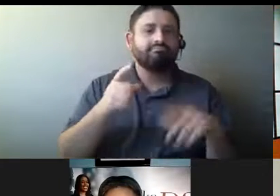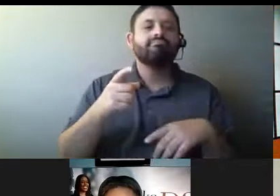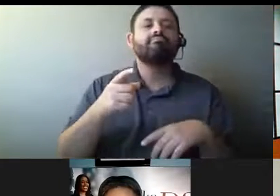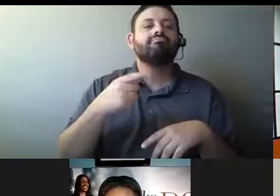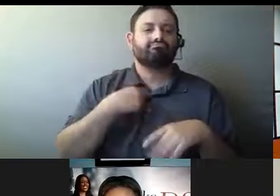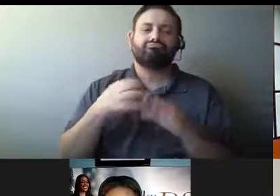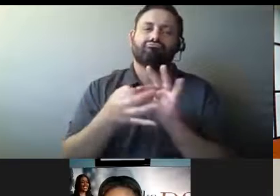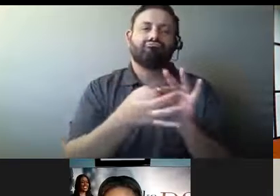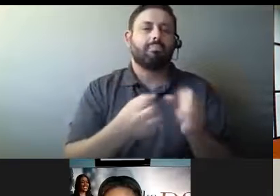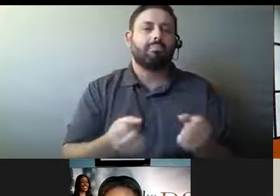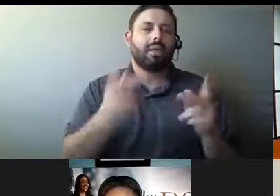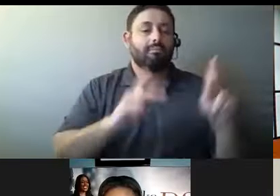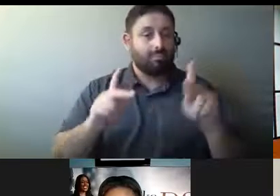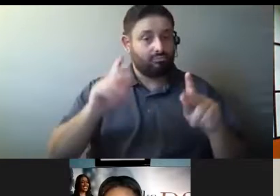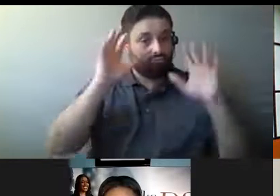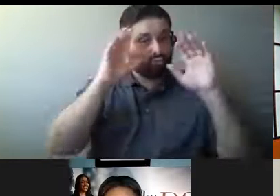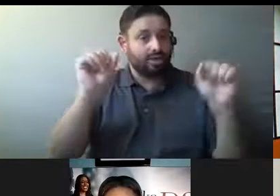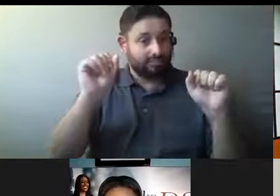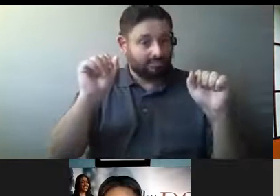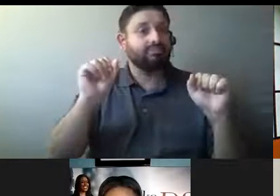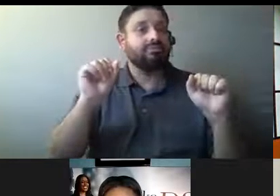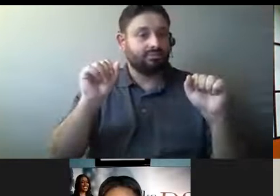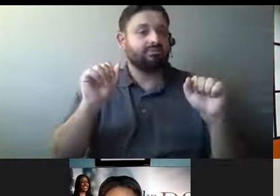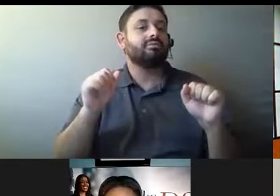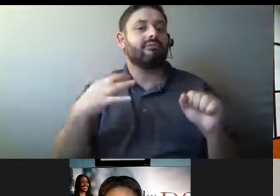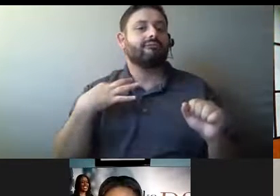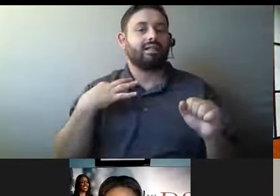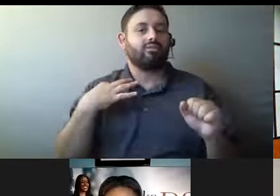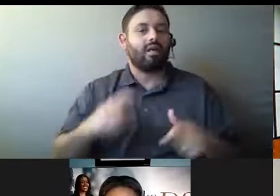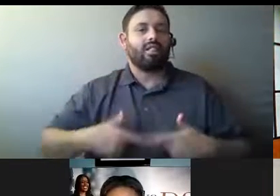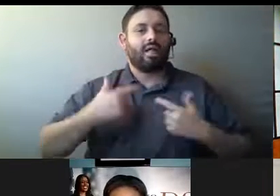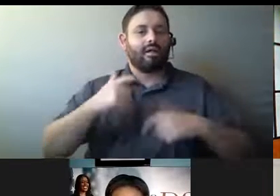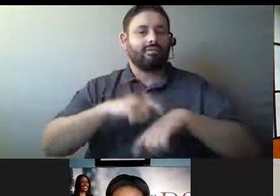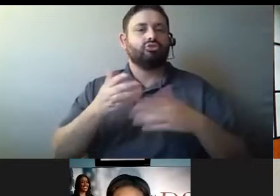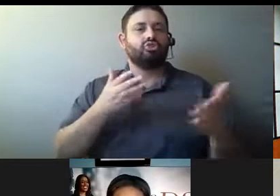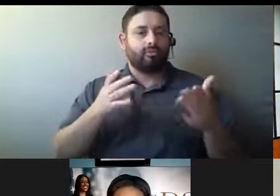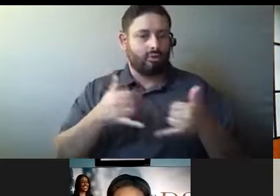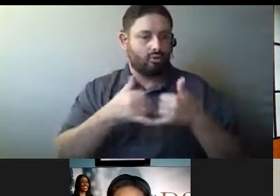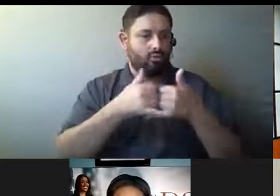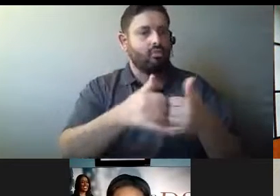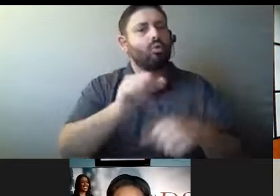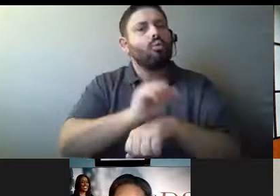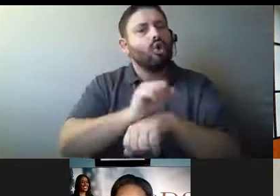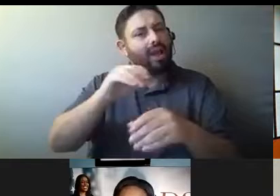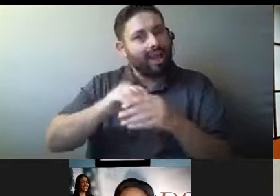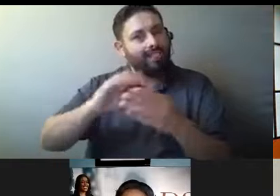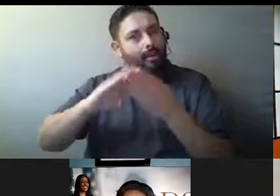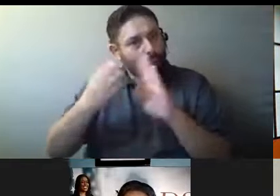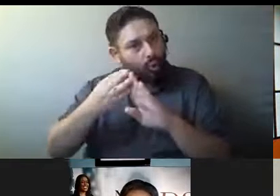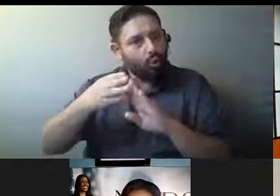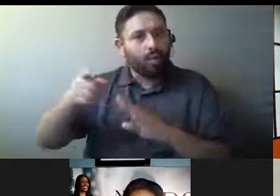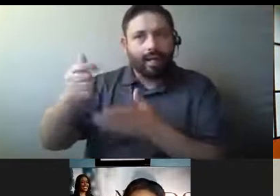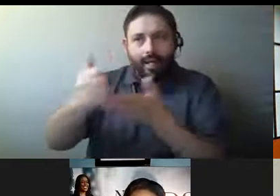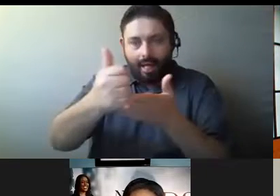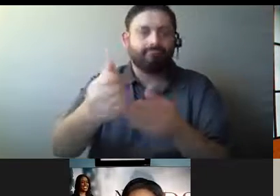even received the Presidential Volunteer Service Lifetime Achievement Award for being out there working in the community.